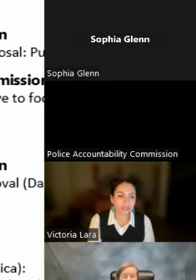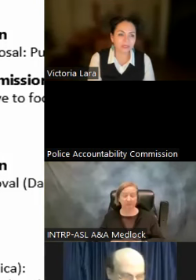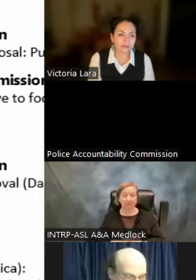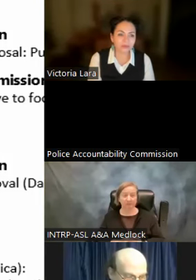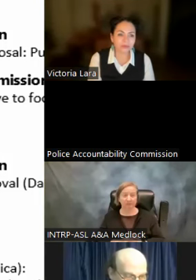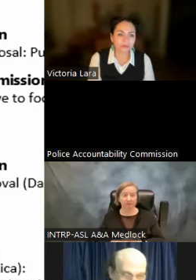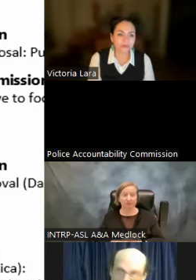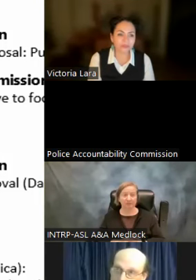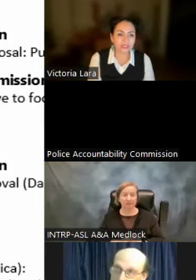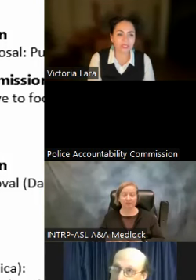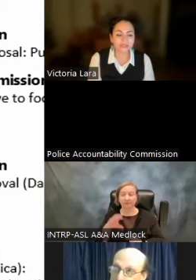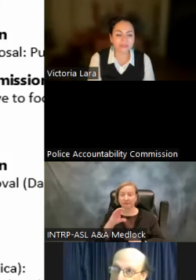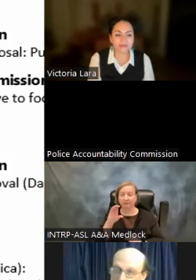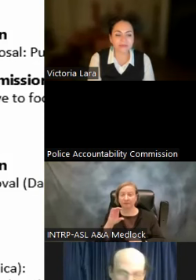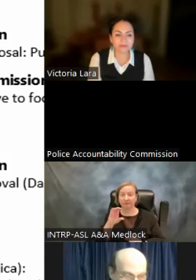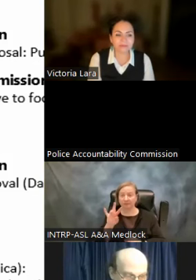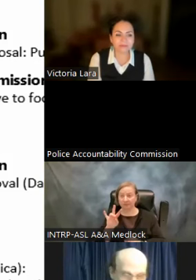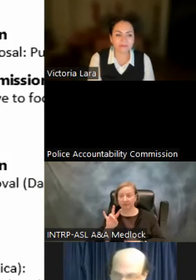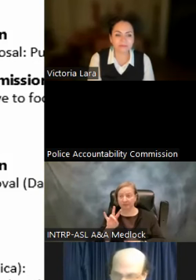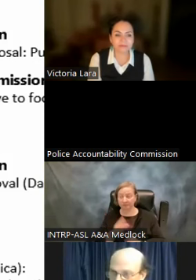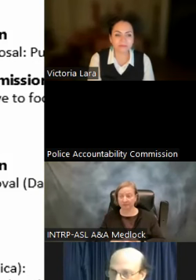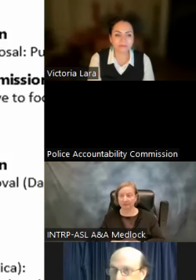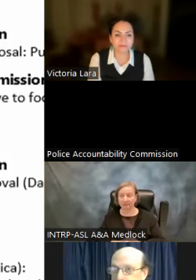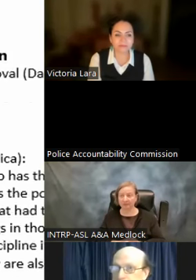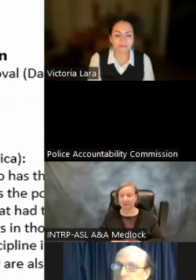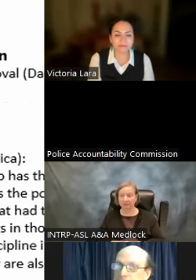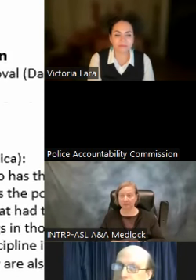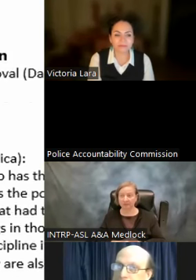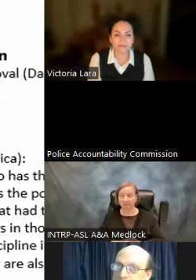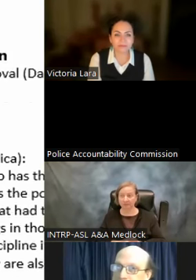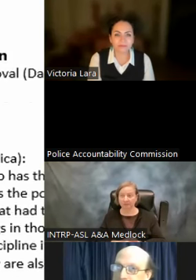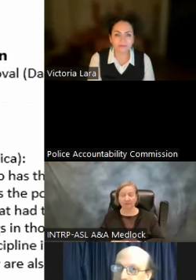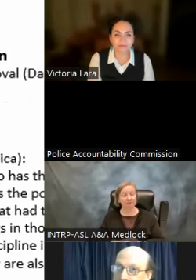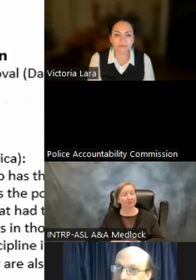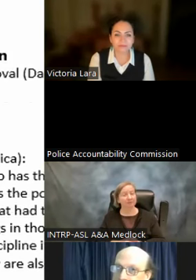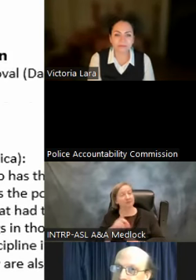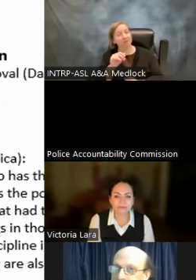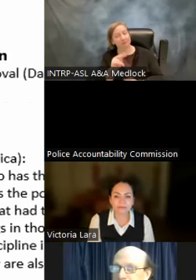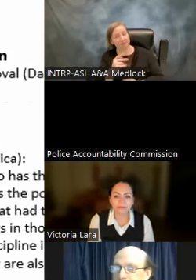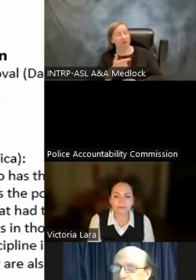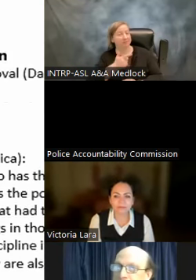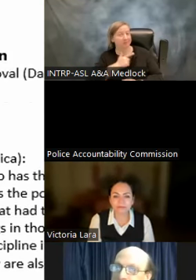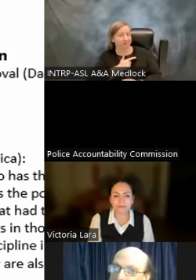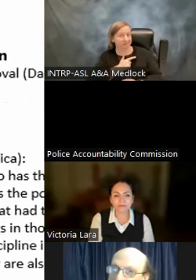Okay, let's move to C7. All right, my turn.